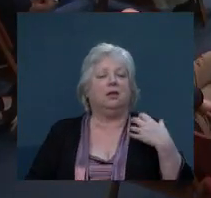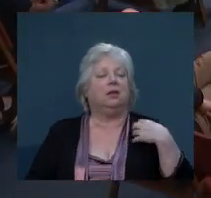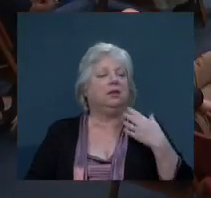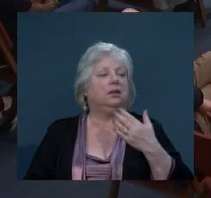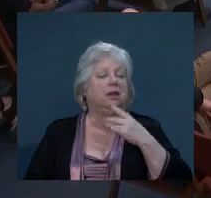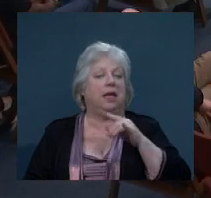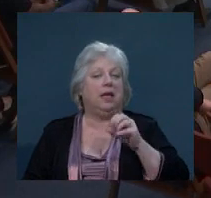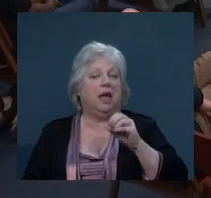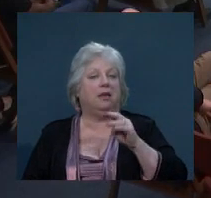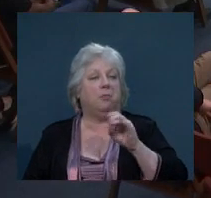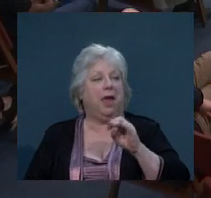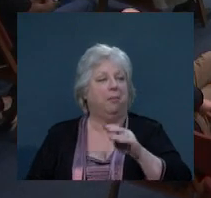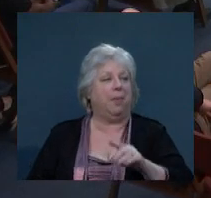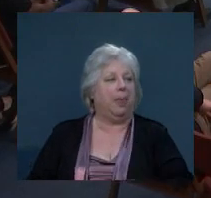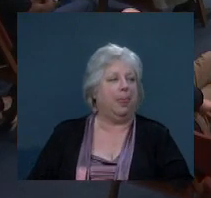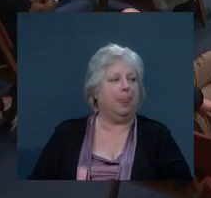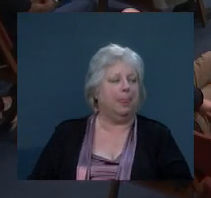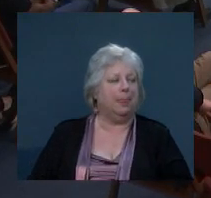ma'am.